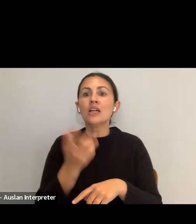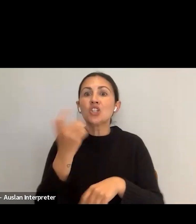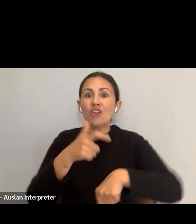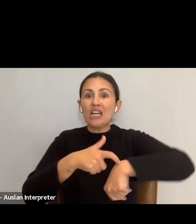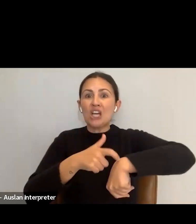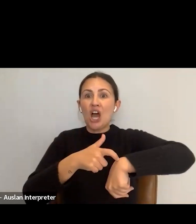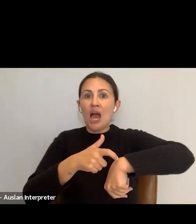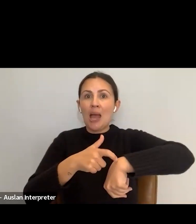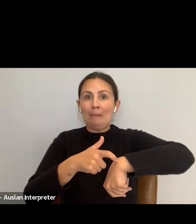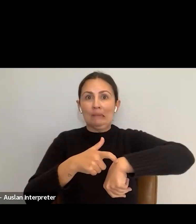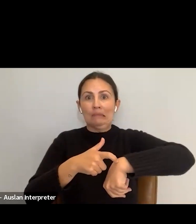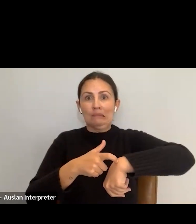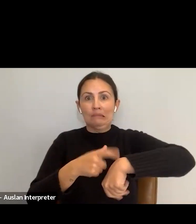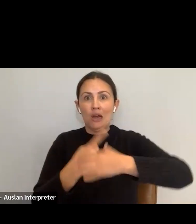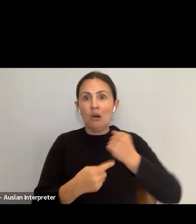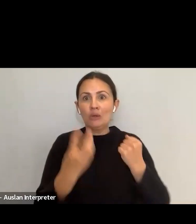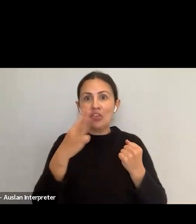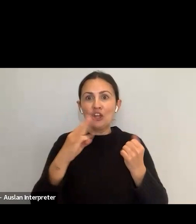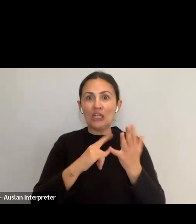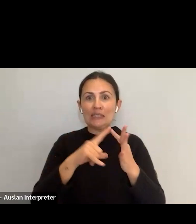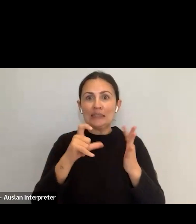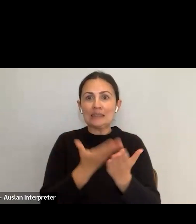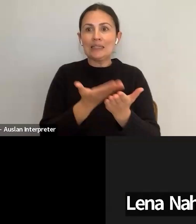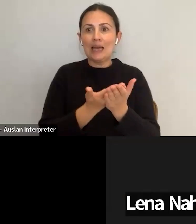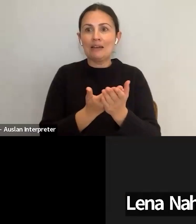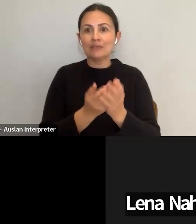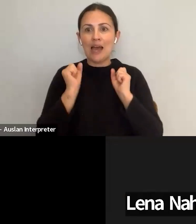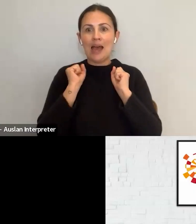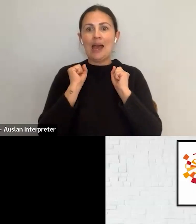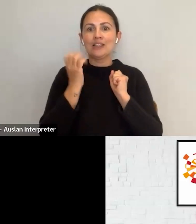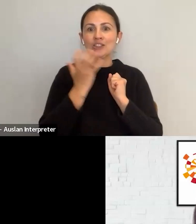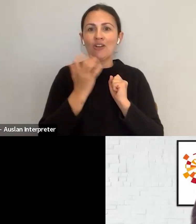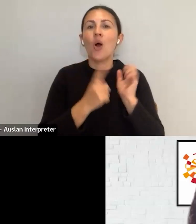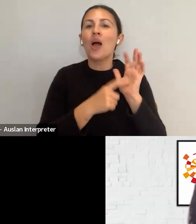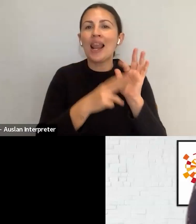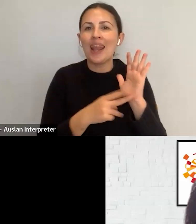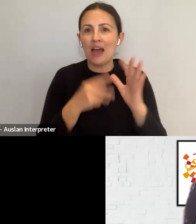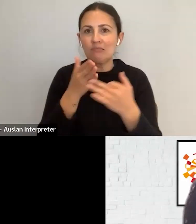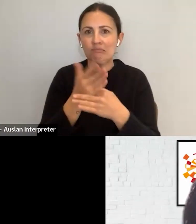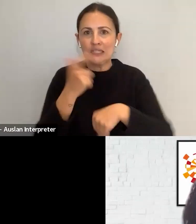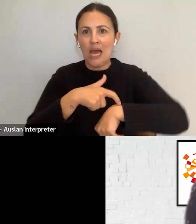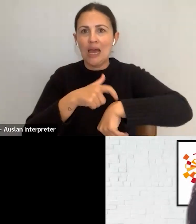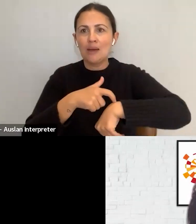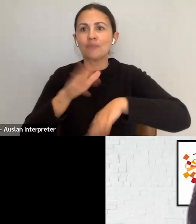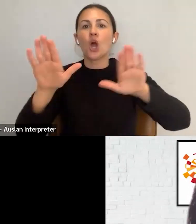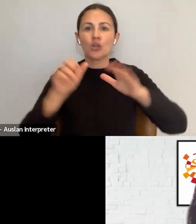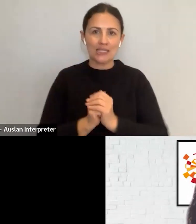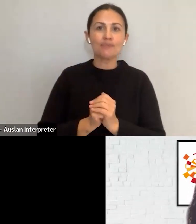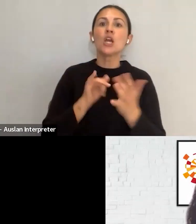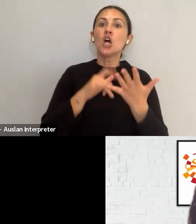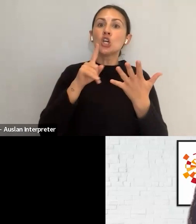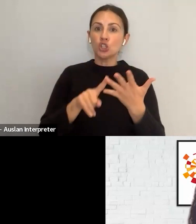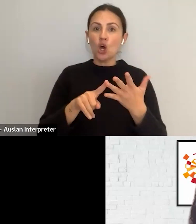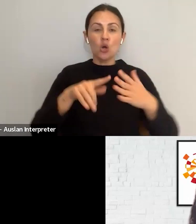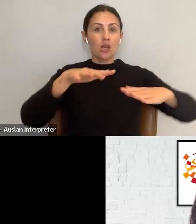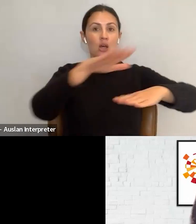that you've got like about 30 seconds. Okay, that's fine. Creating environments on boards where people can come